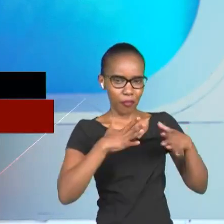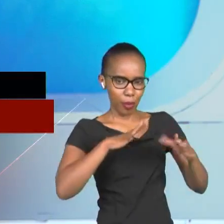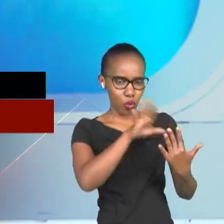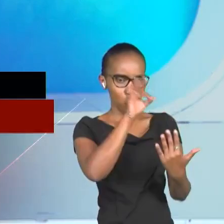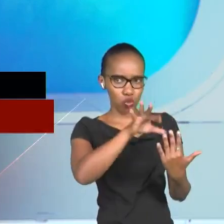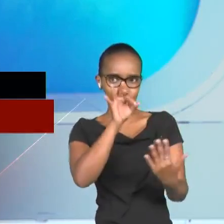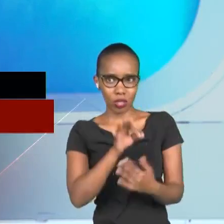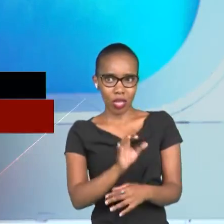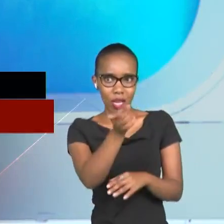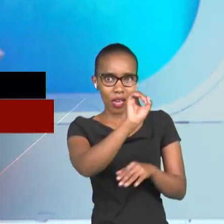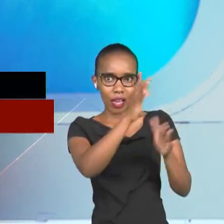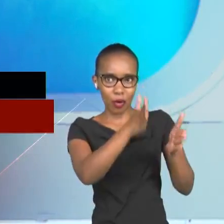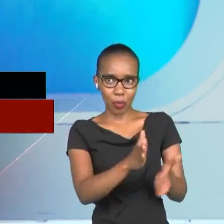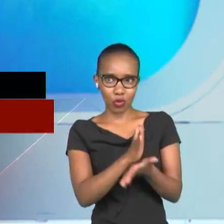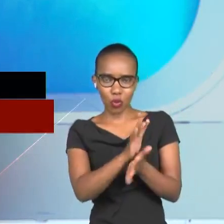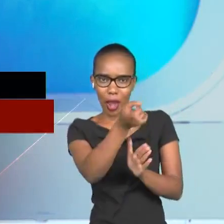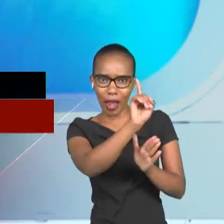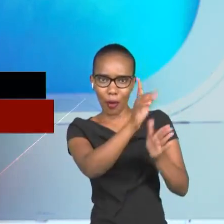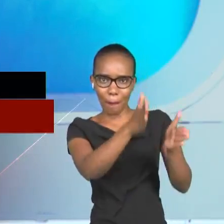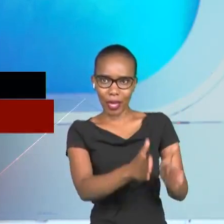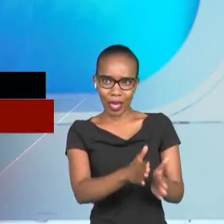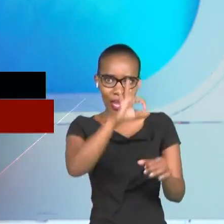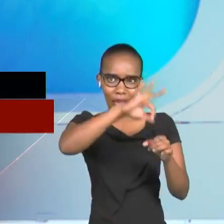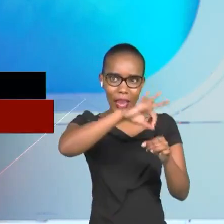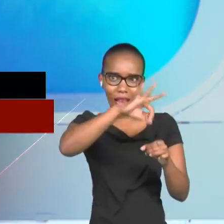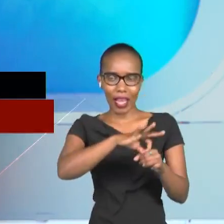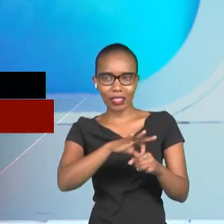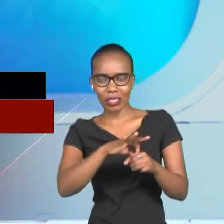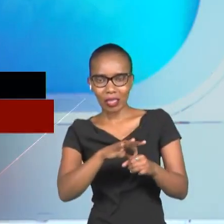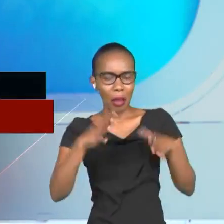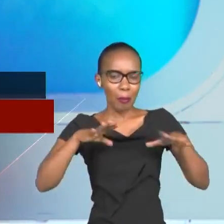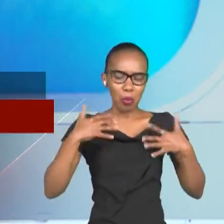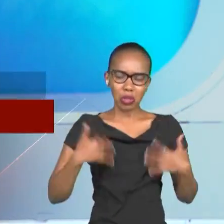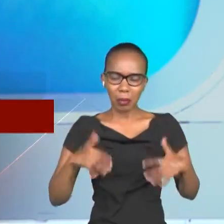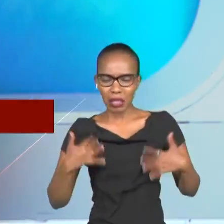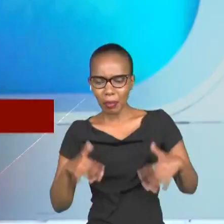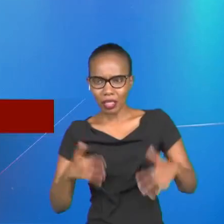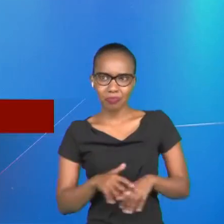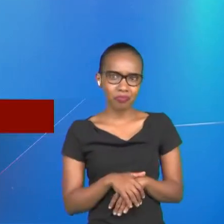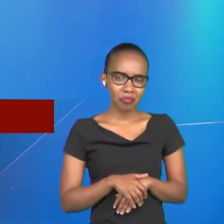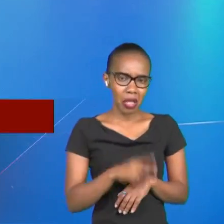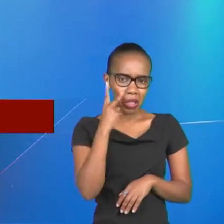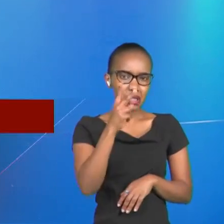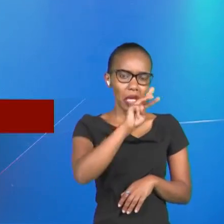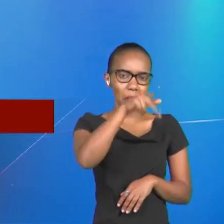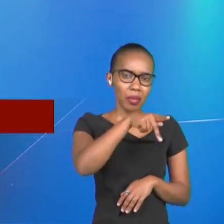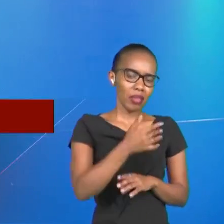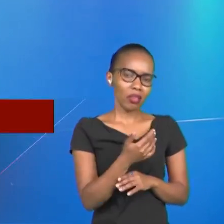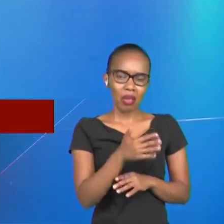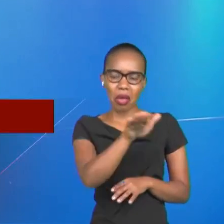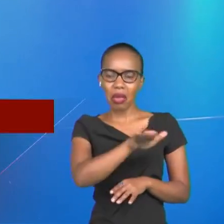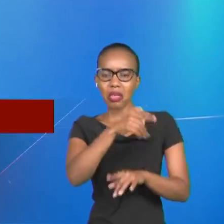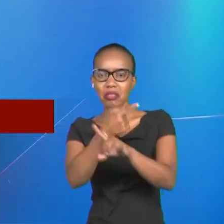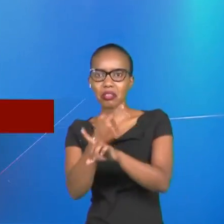how we as Nairobians, I mean Nairobians, we are known to elect the craziest of people. Look at the kind of members of parliament that some of the constituencies have